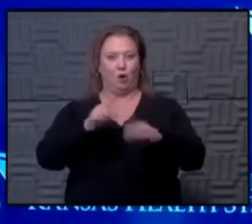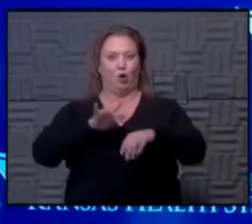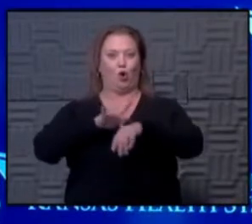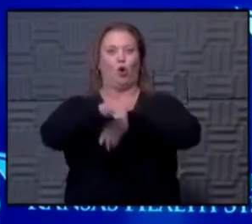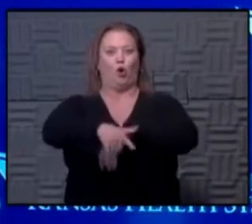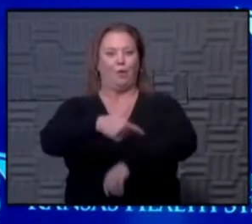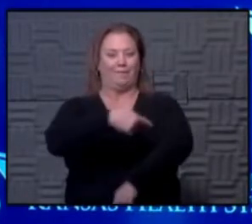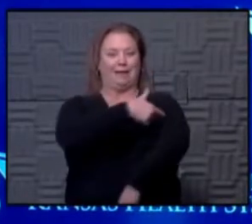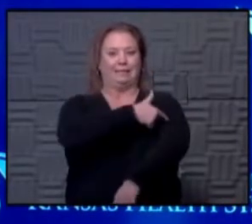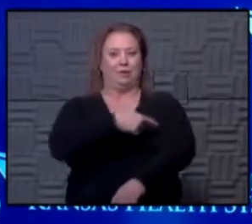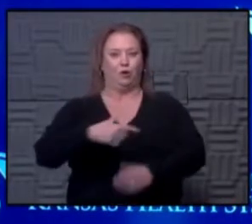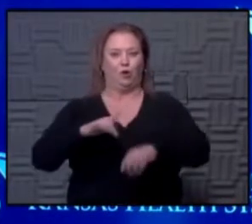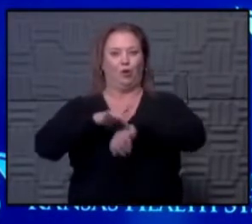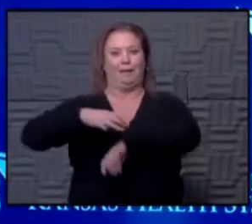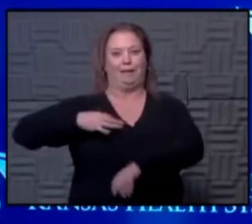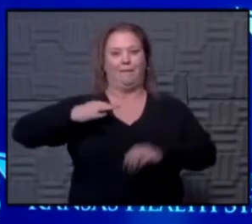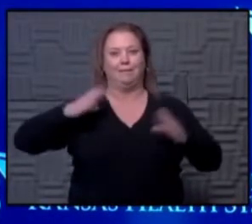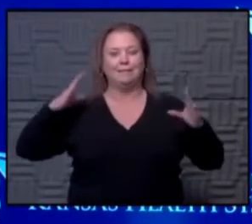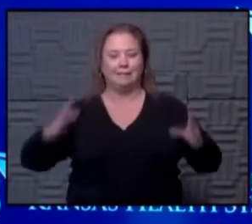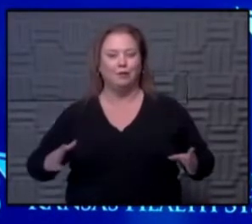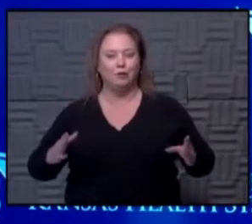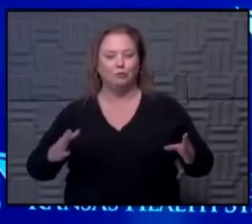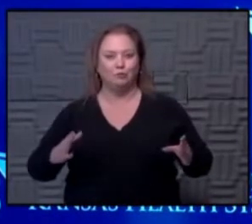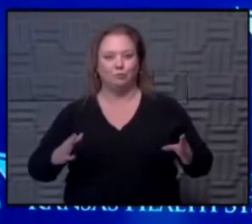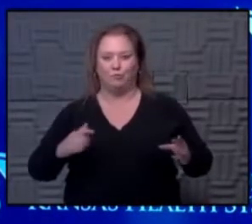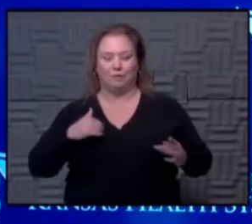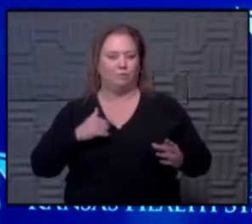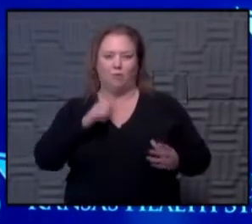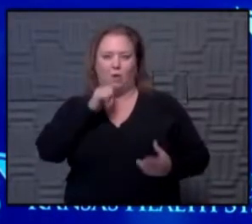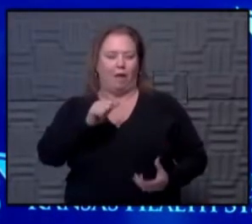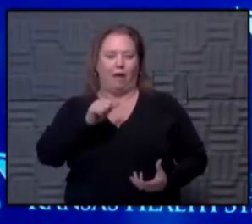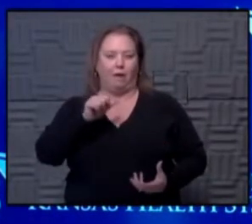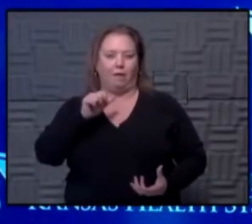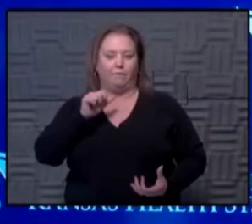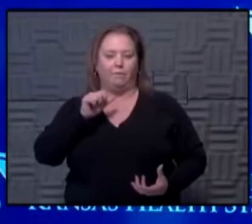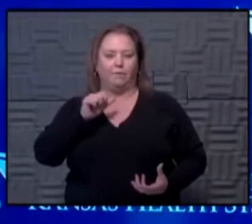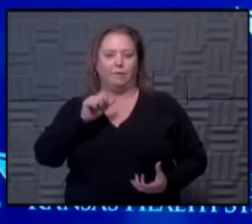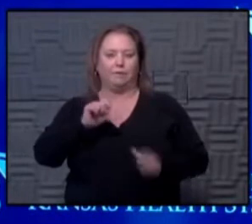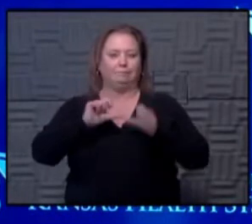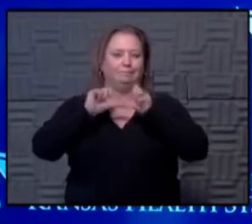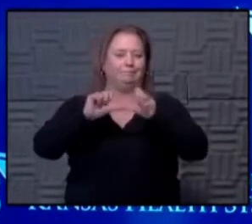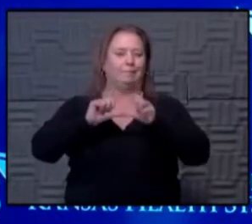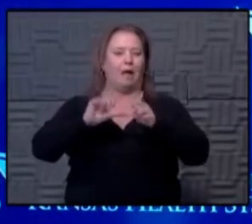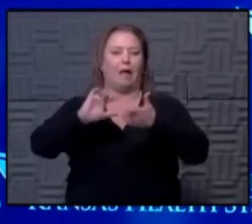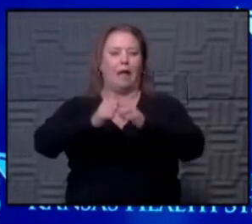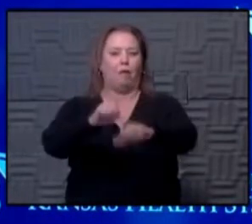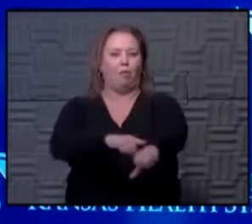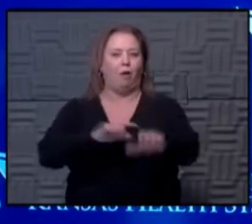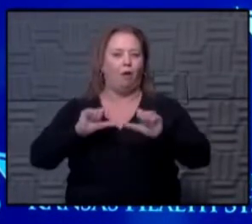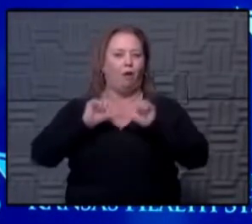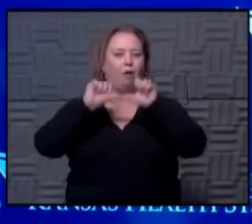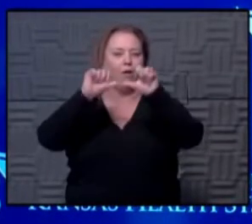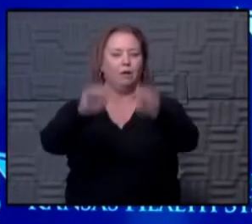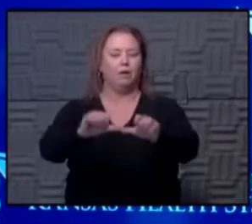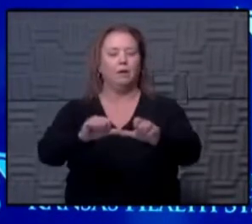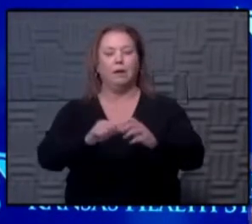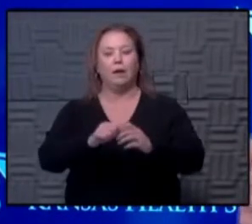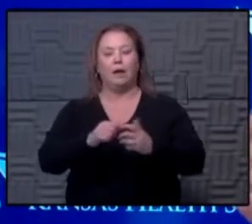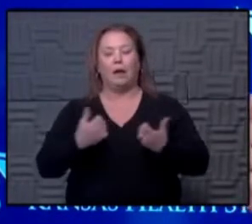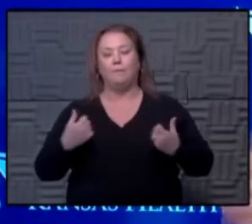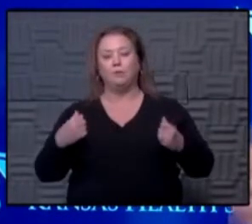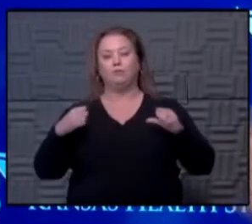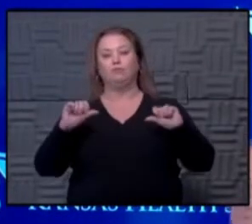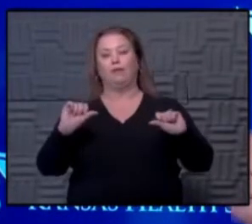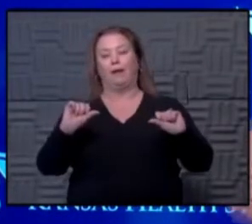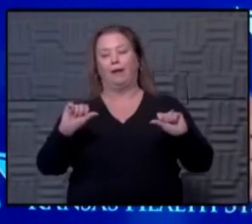early volunteers to participate in the trials. So we just don't have any information on durability. And I'll make an attempt